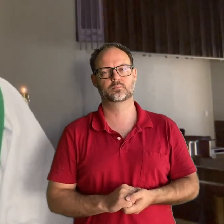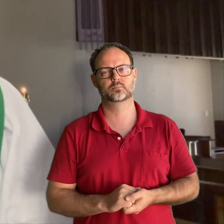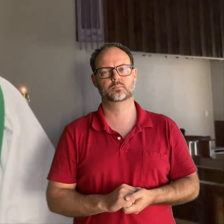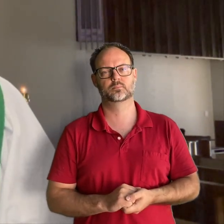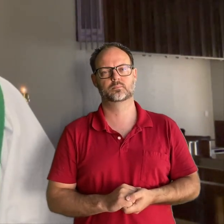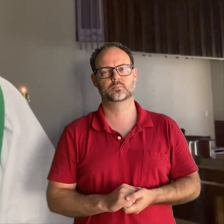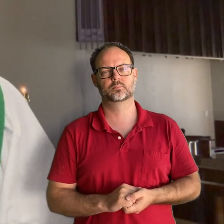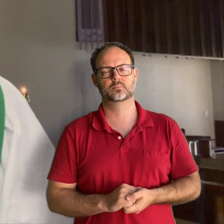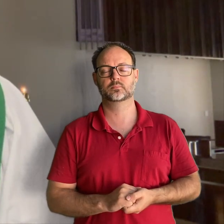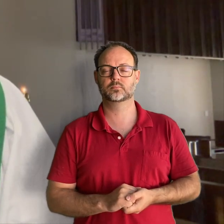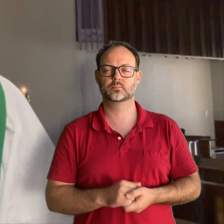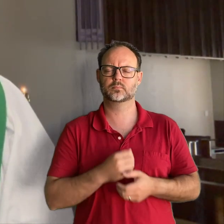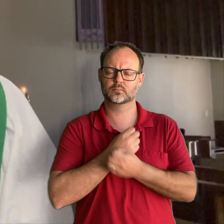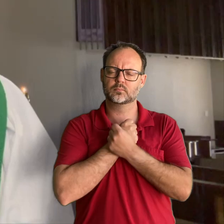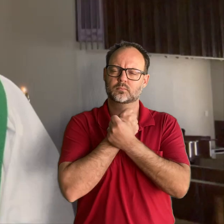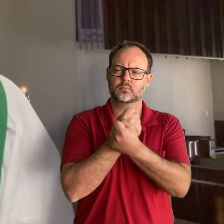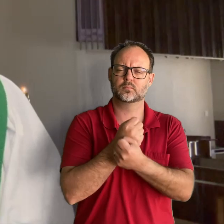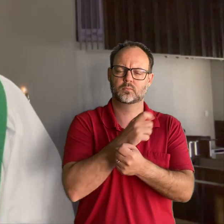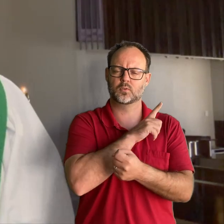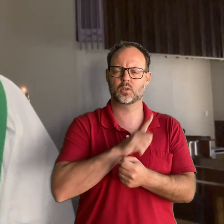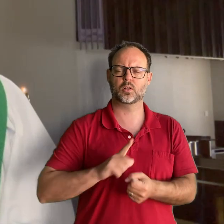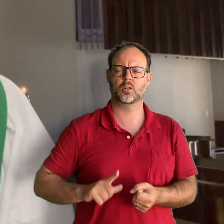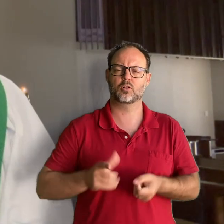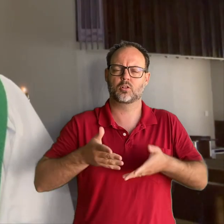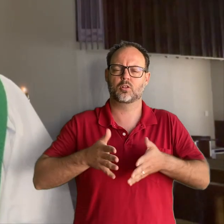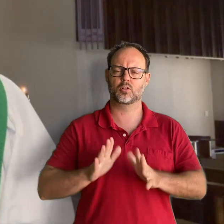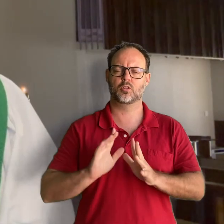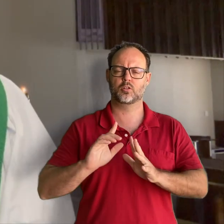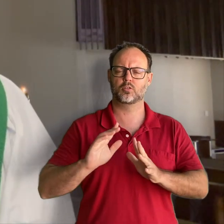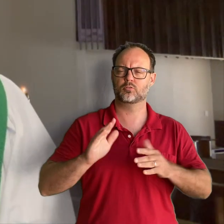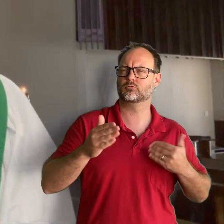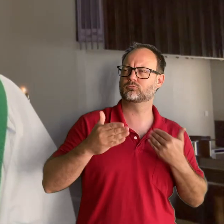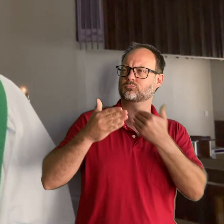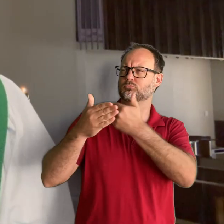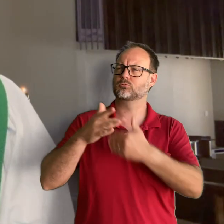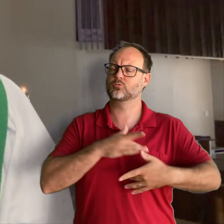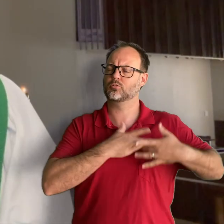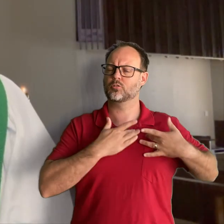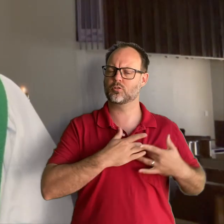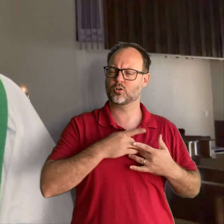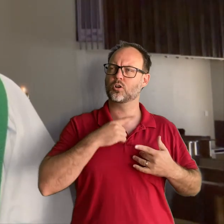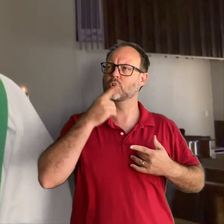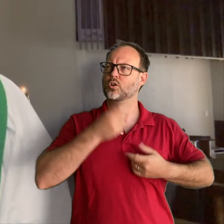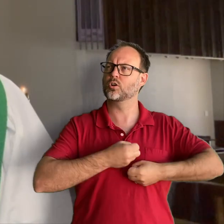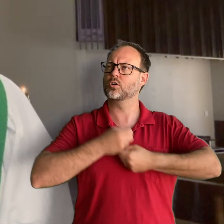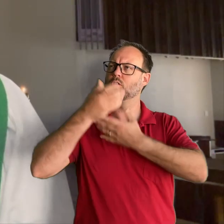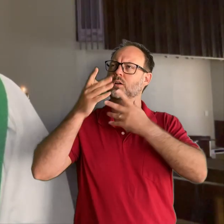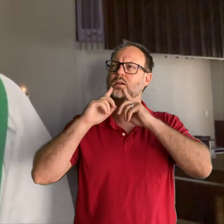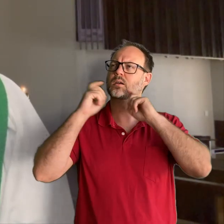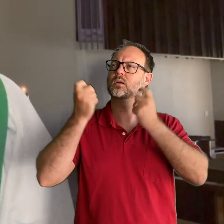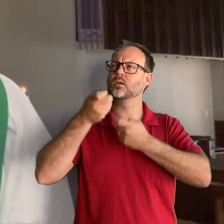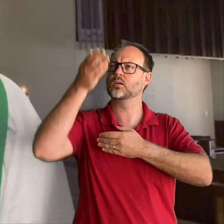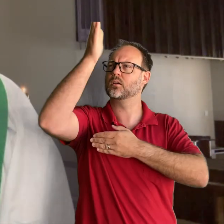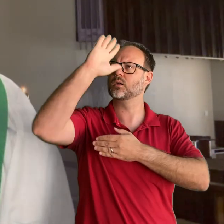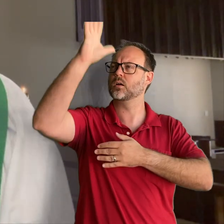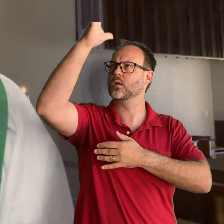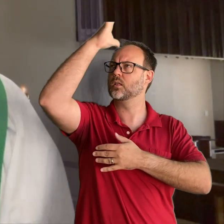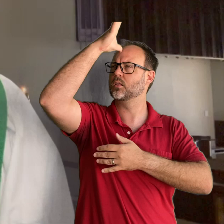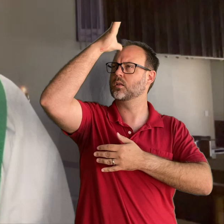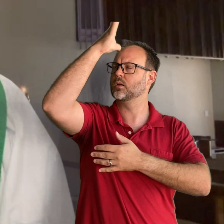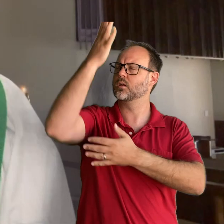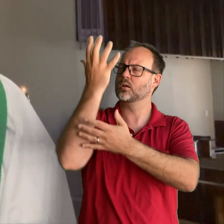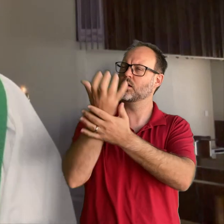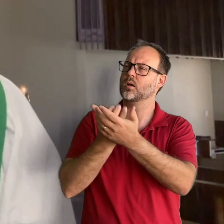Amen. Beloved in the Lord, let us draw near with a true heart and confess our sins unto God our